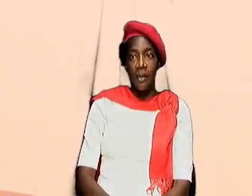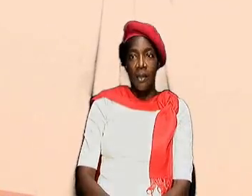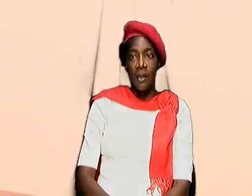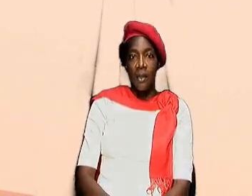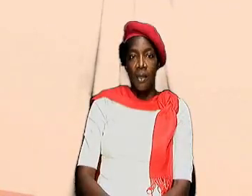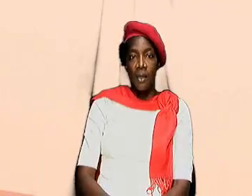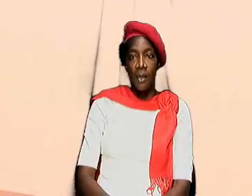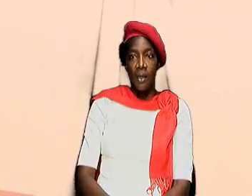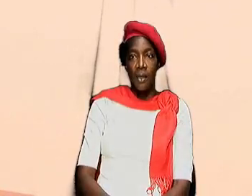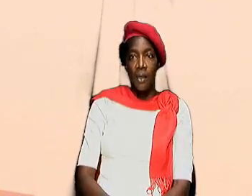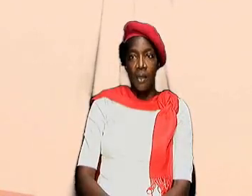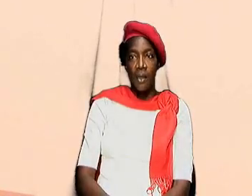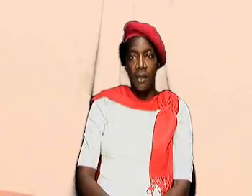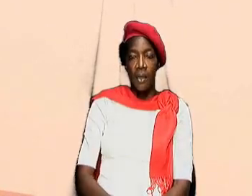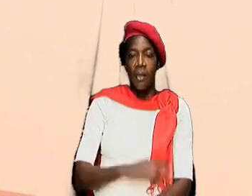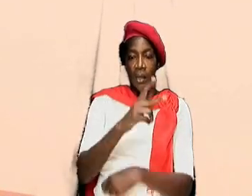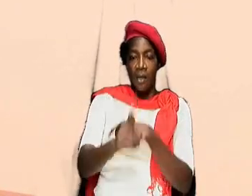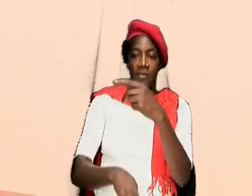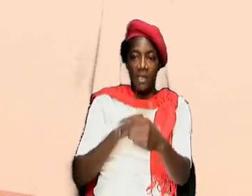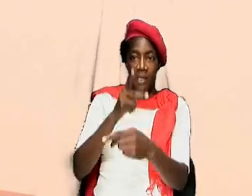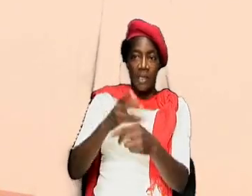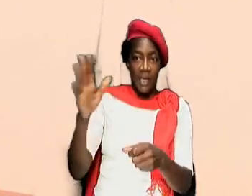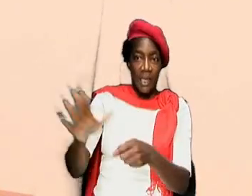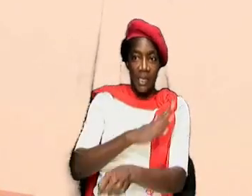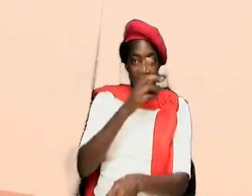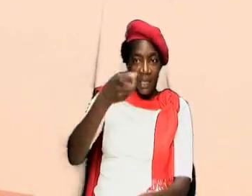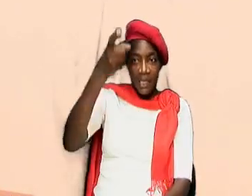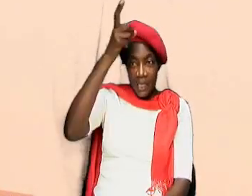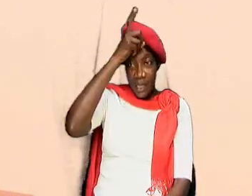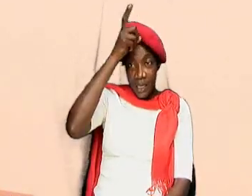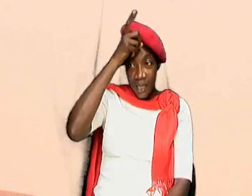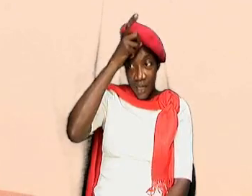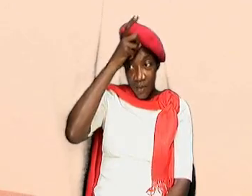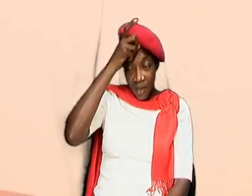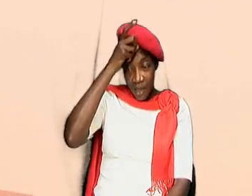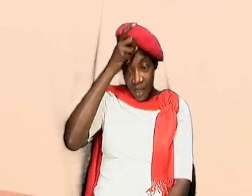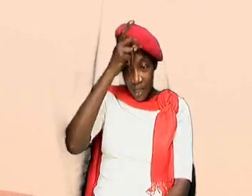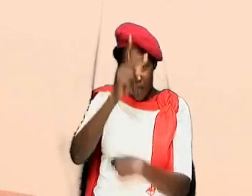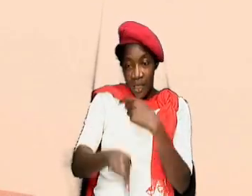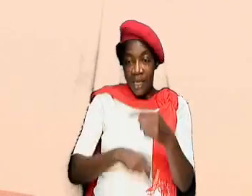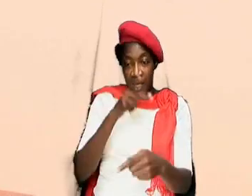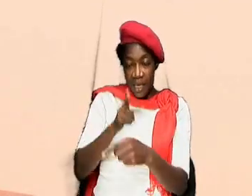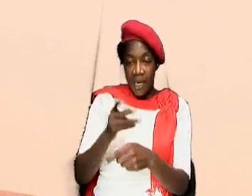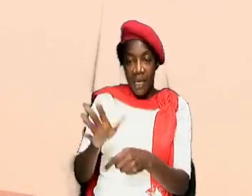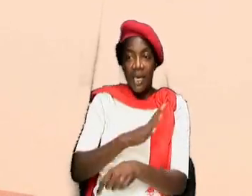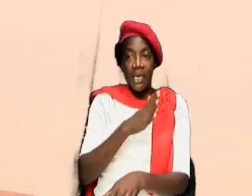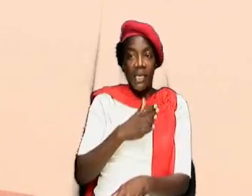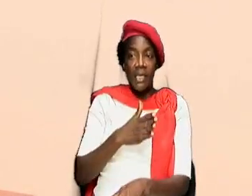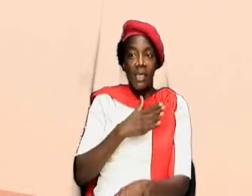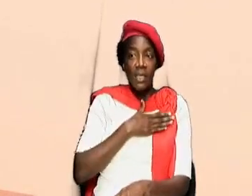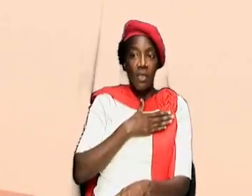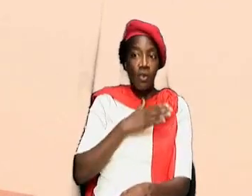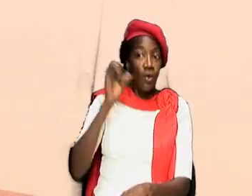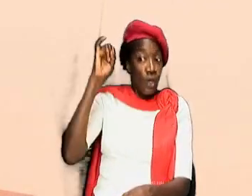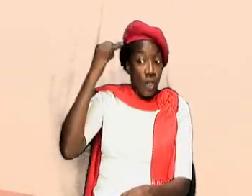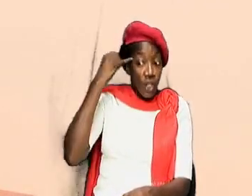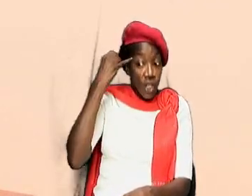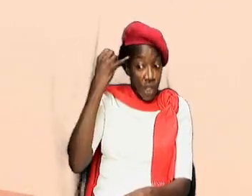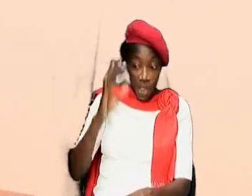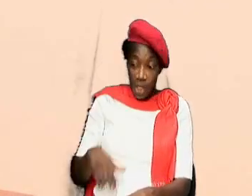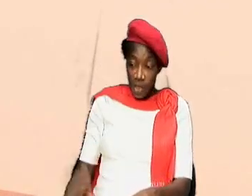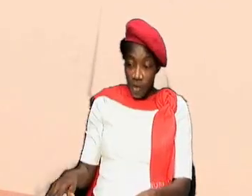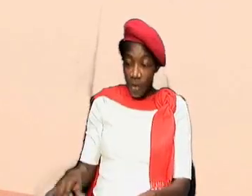We are recipients of his kindness. David was kind-hearted to Mephibosheth. And in a similar way, God